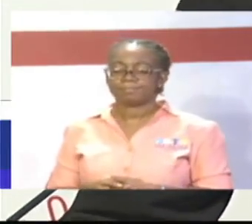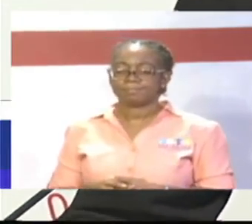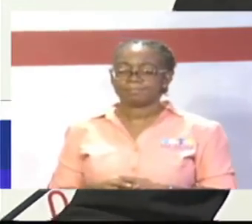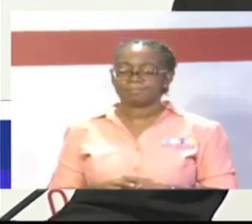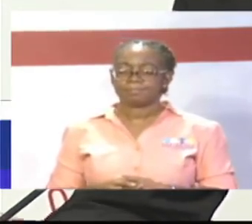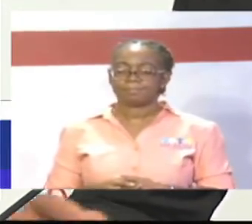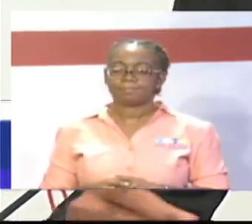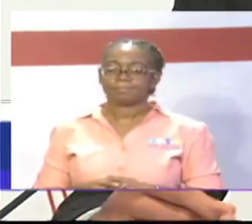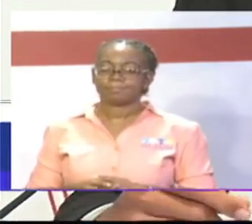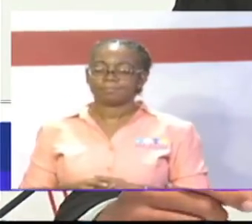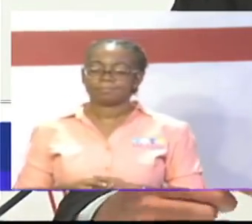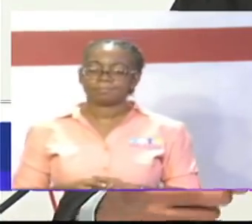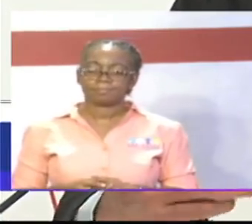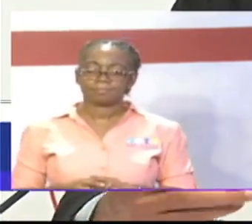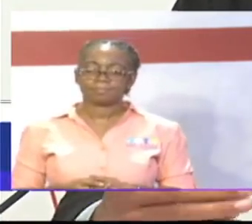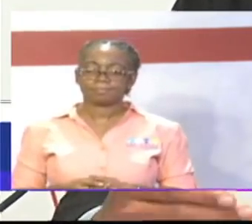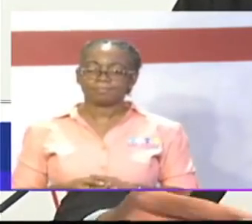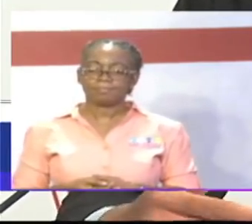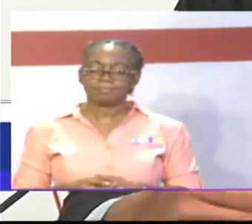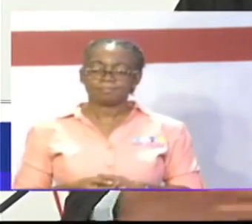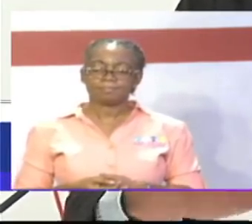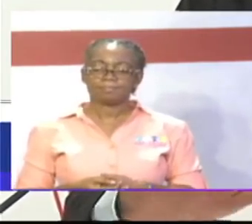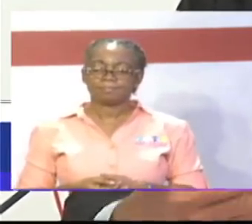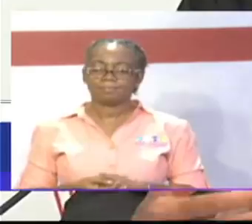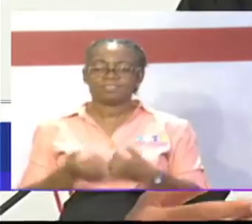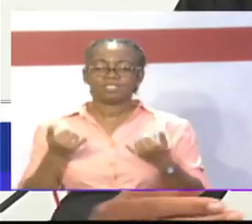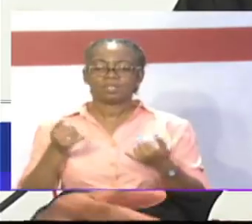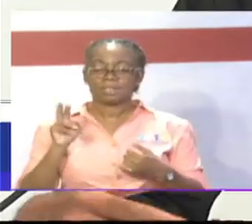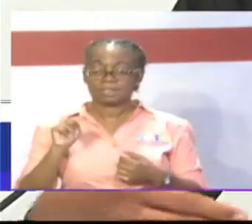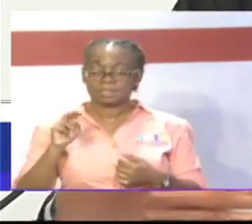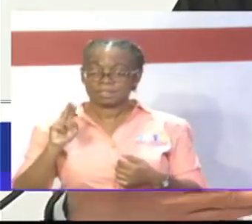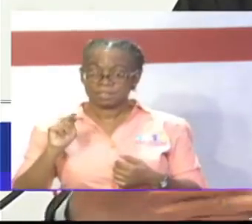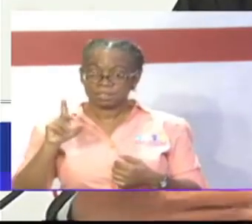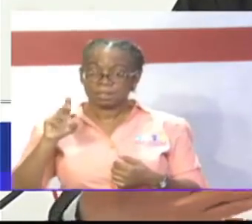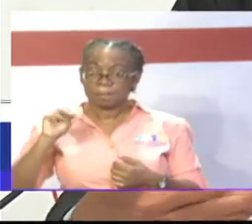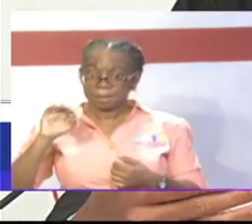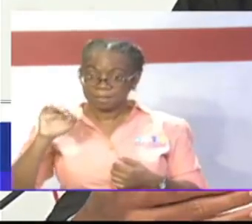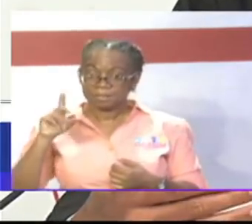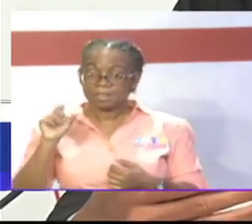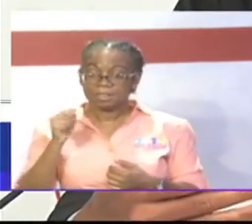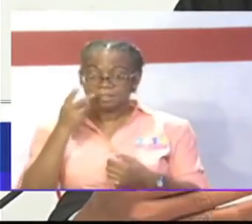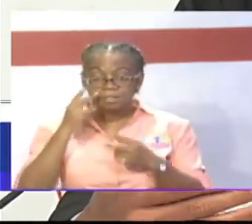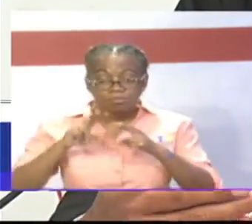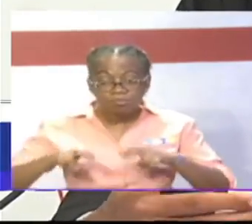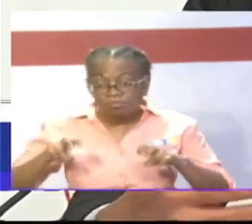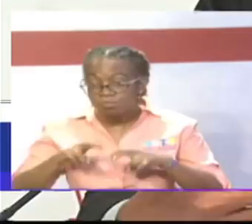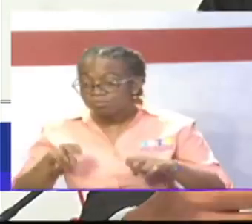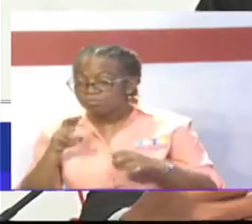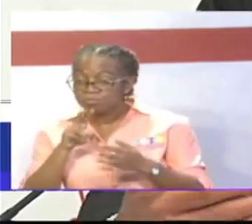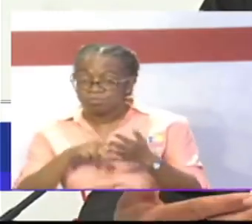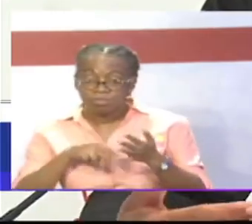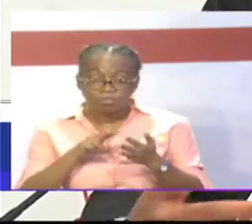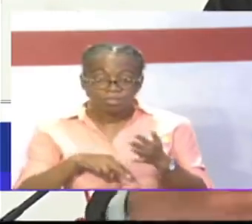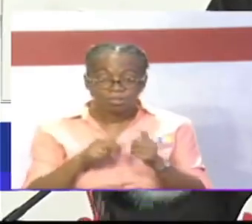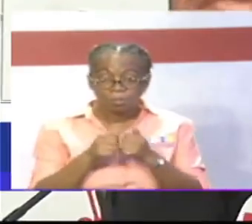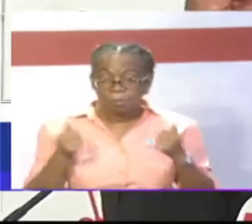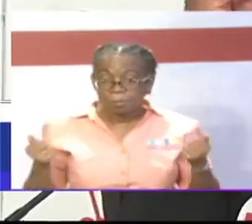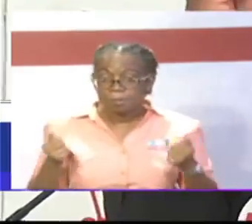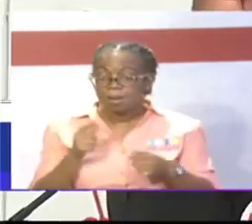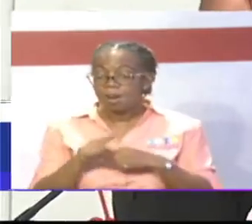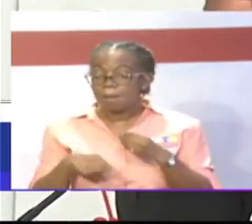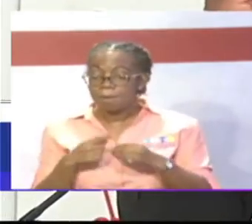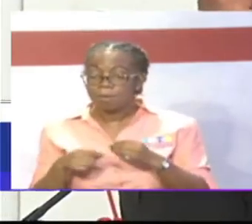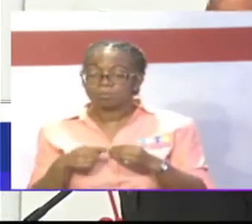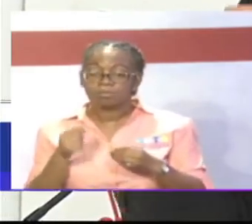on it. So in the media, we will see articles that keep coming about highlighting the issues